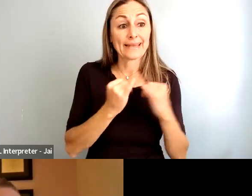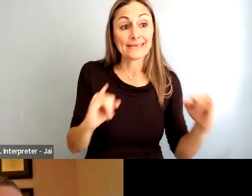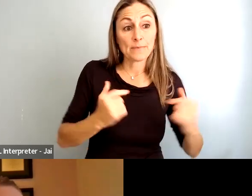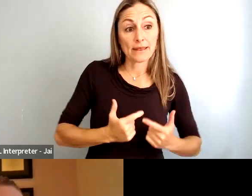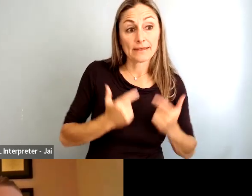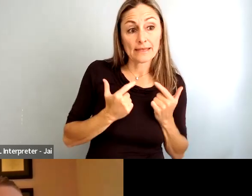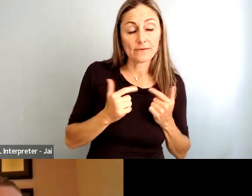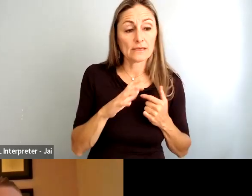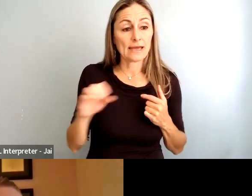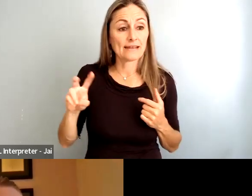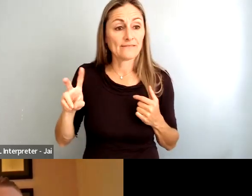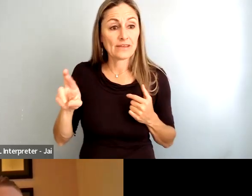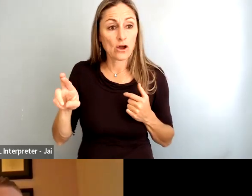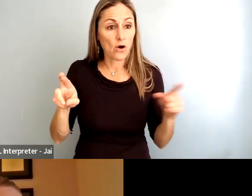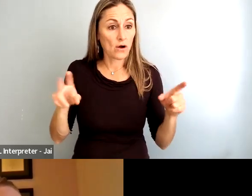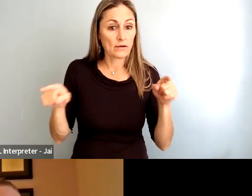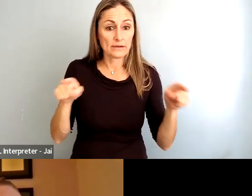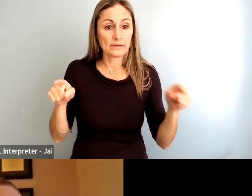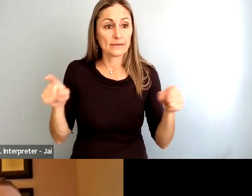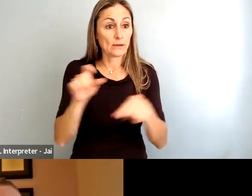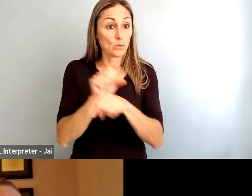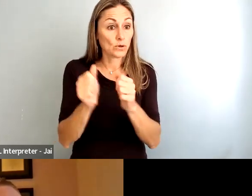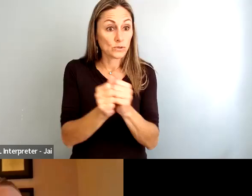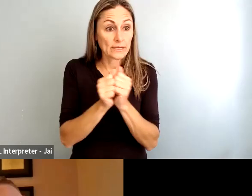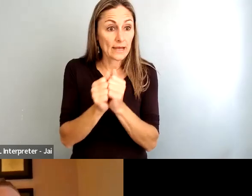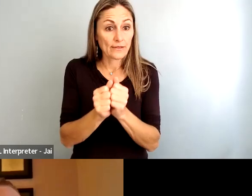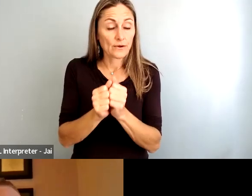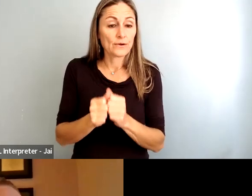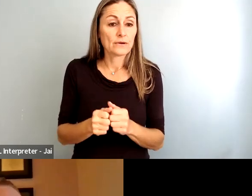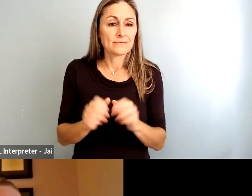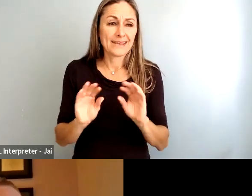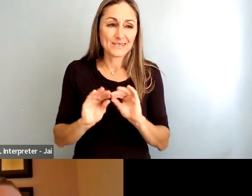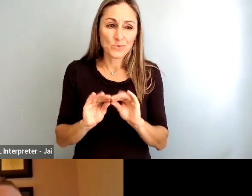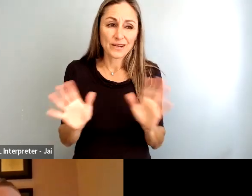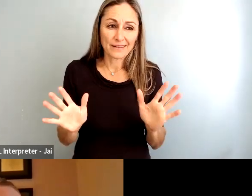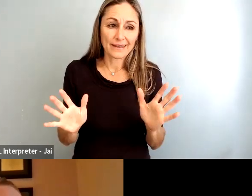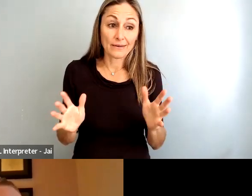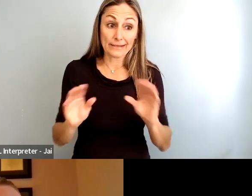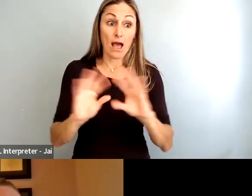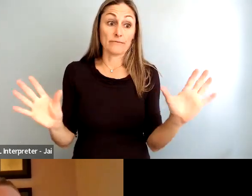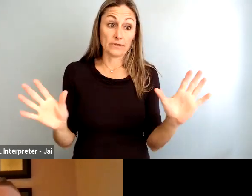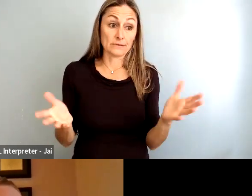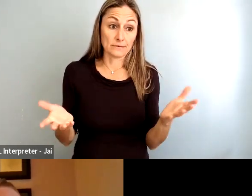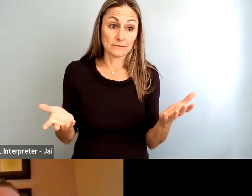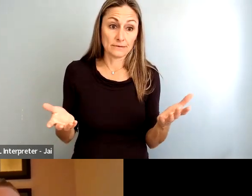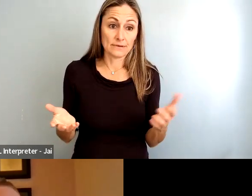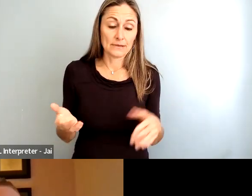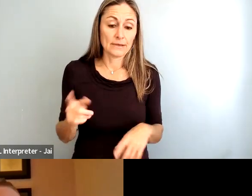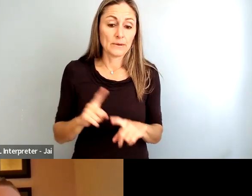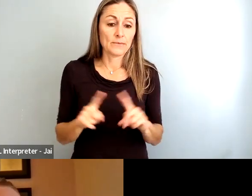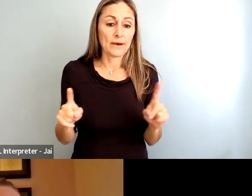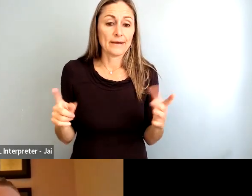can really collaborate is pretty clear and pretty obvious. But I do feel as